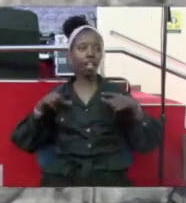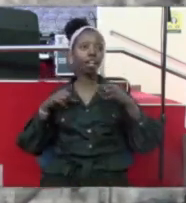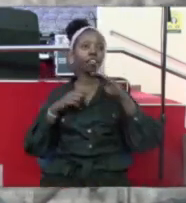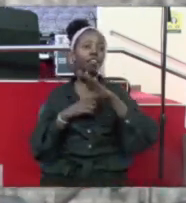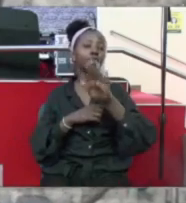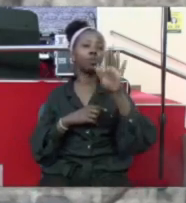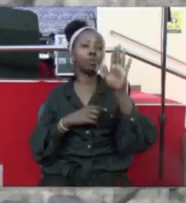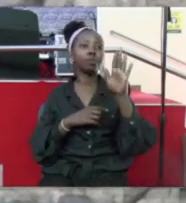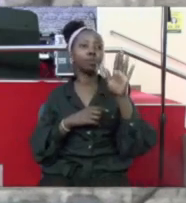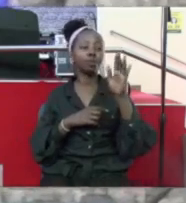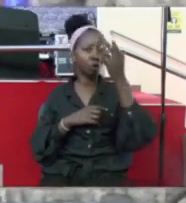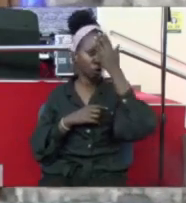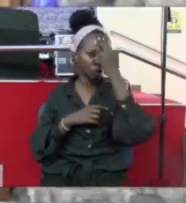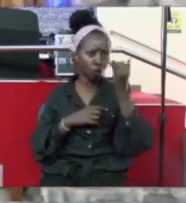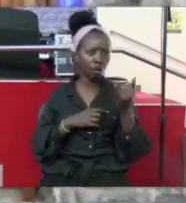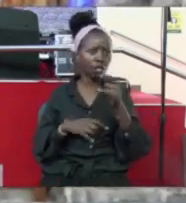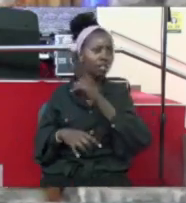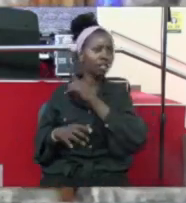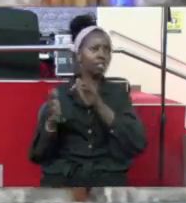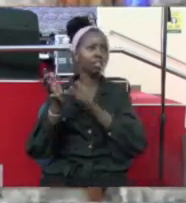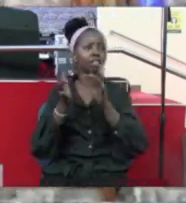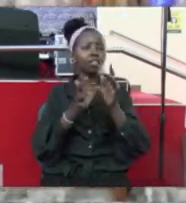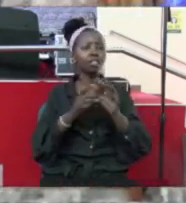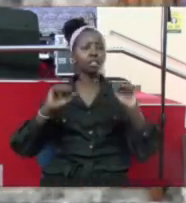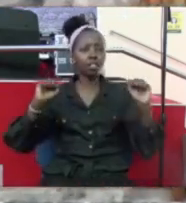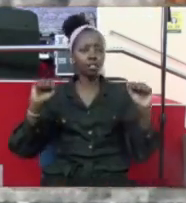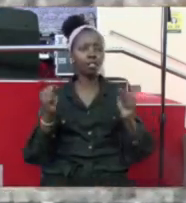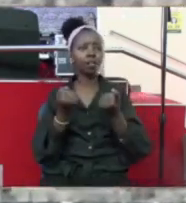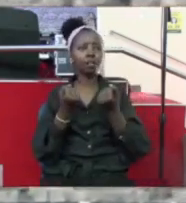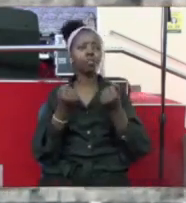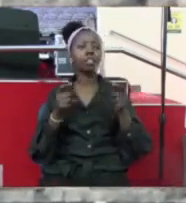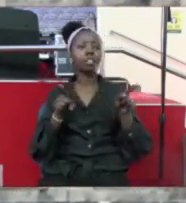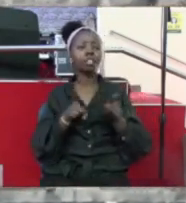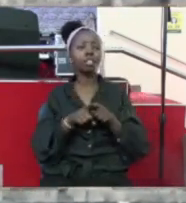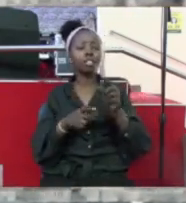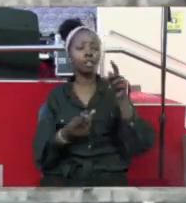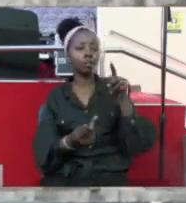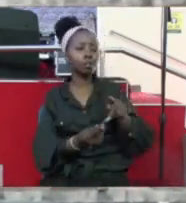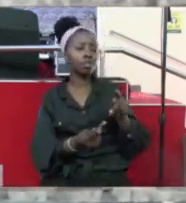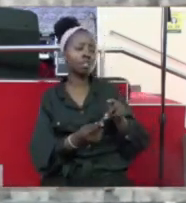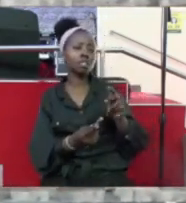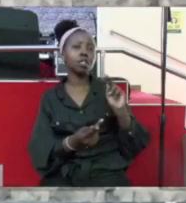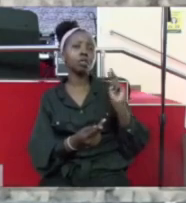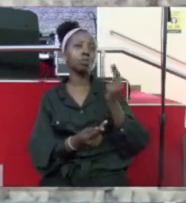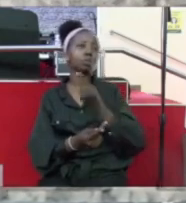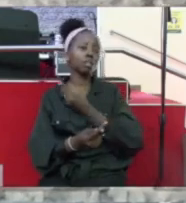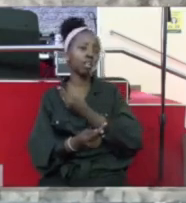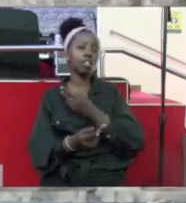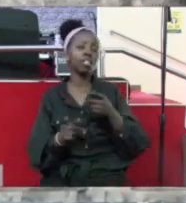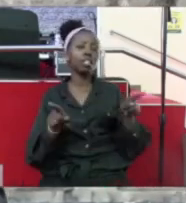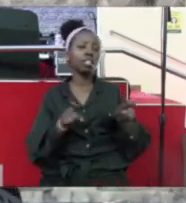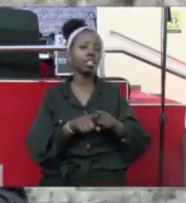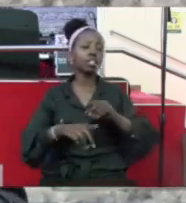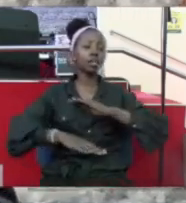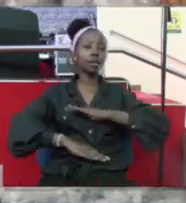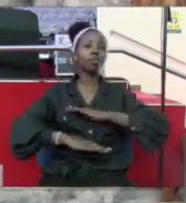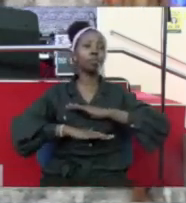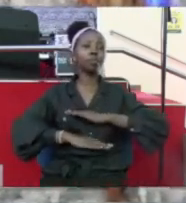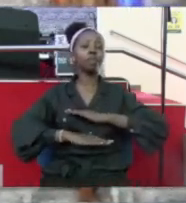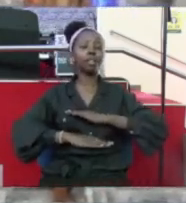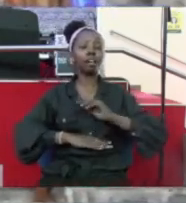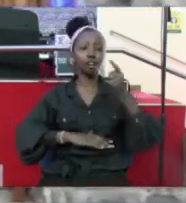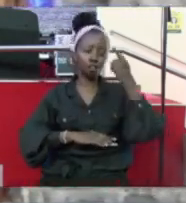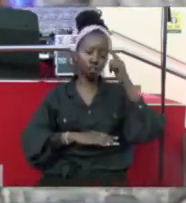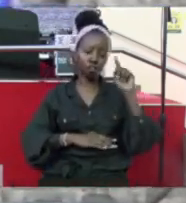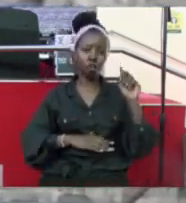maisha yako. Because he saves, kwa sababu anaokoa, he sustains and he satisfies. Anadumisha na anashibisha. This